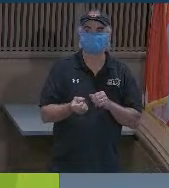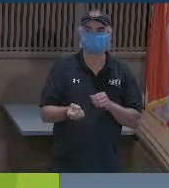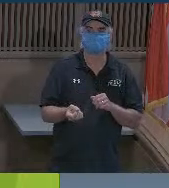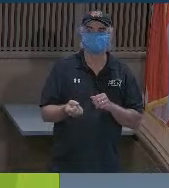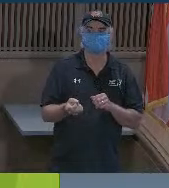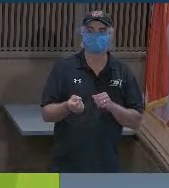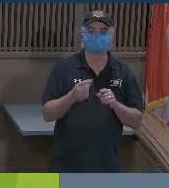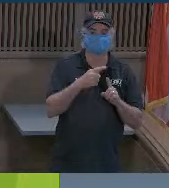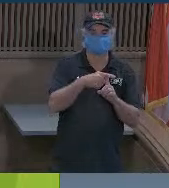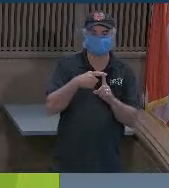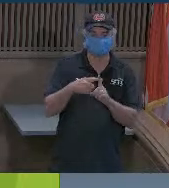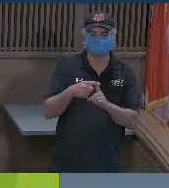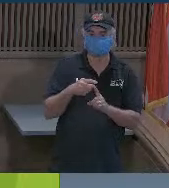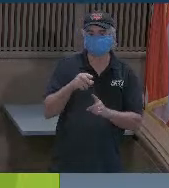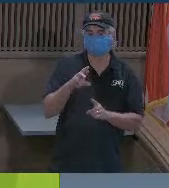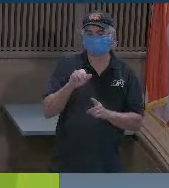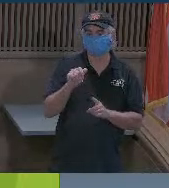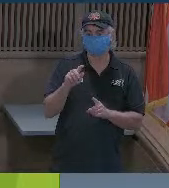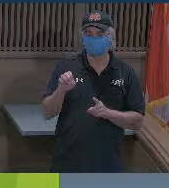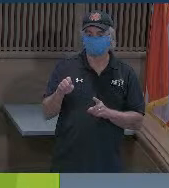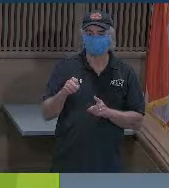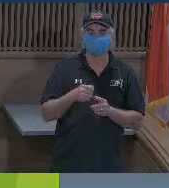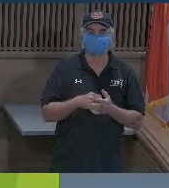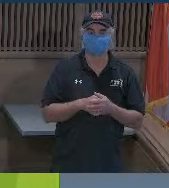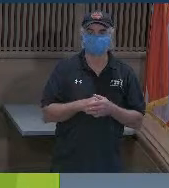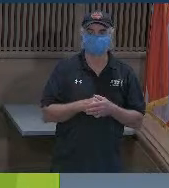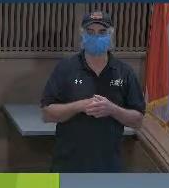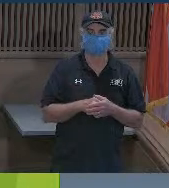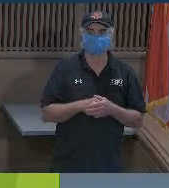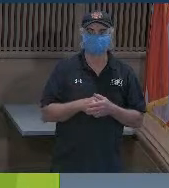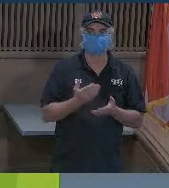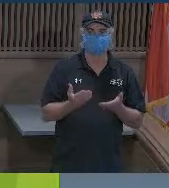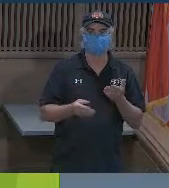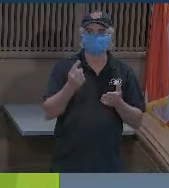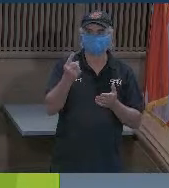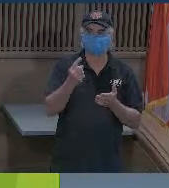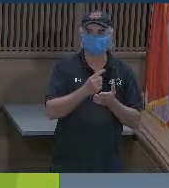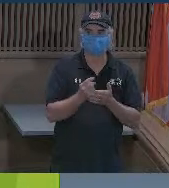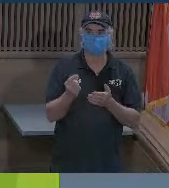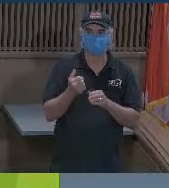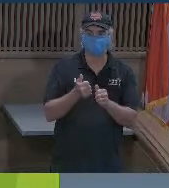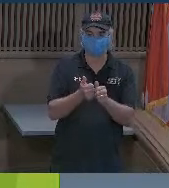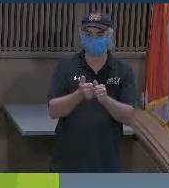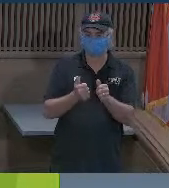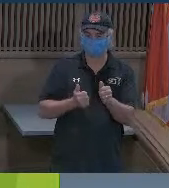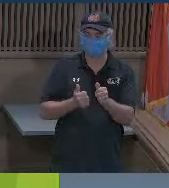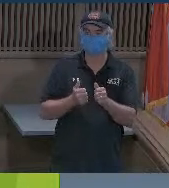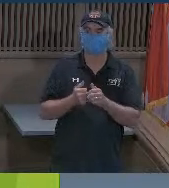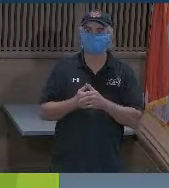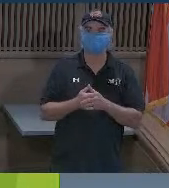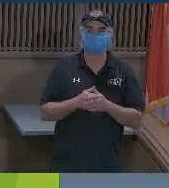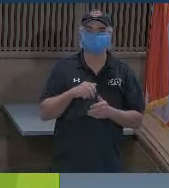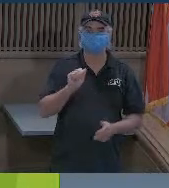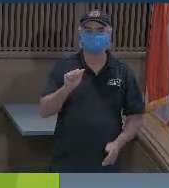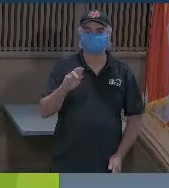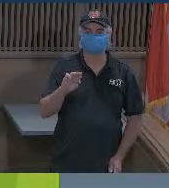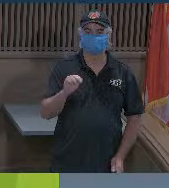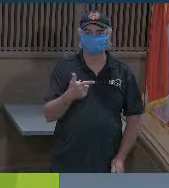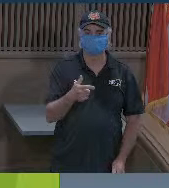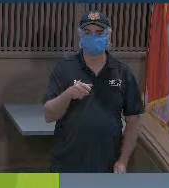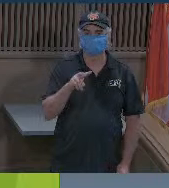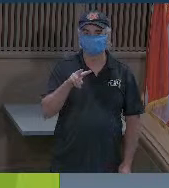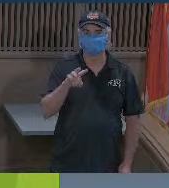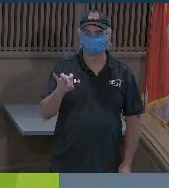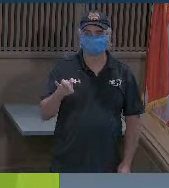maybe be a week behind in peaking. As of August 28th, that is, I think,